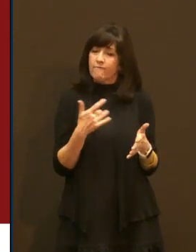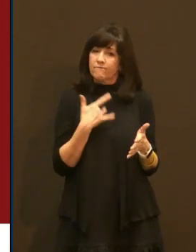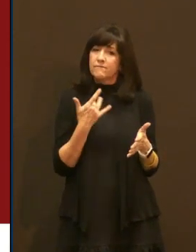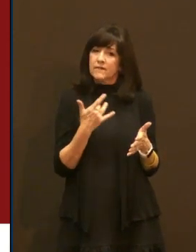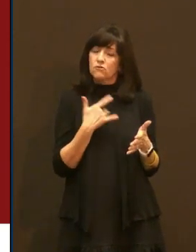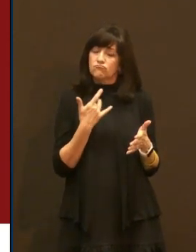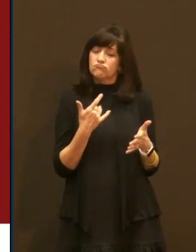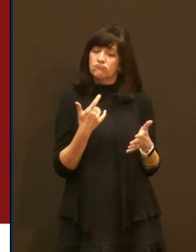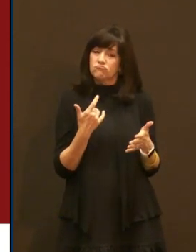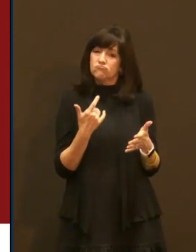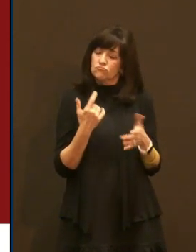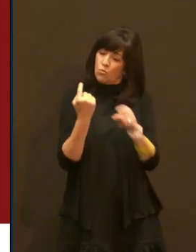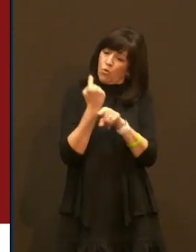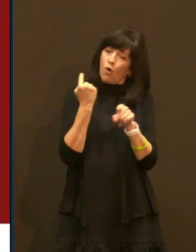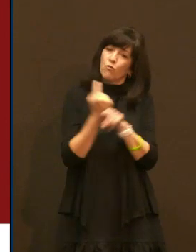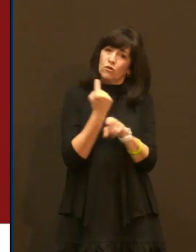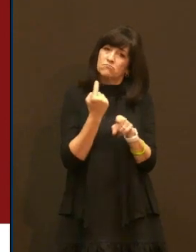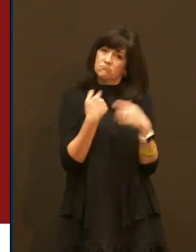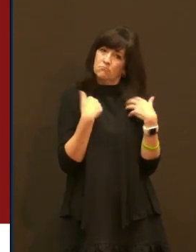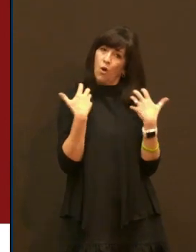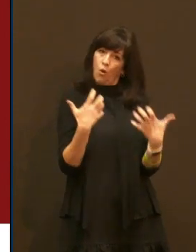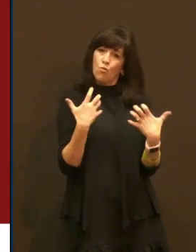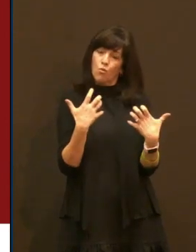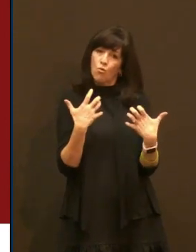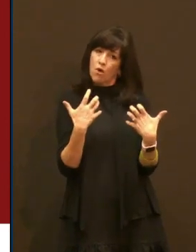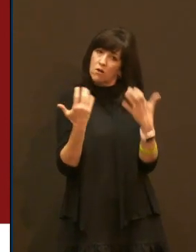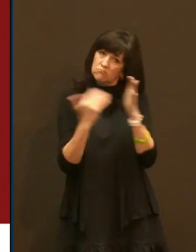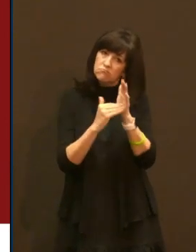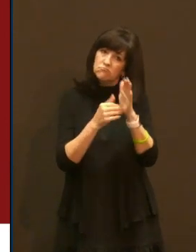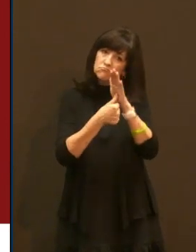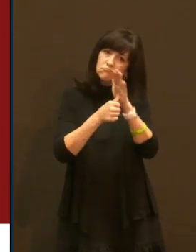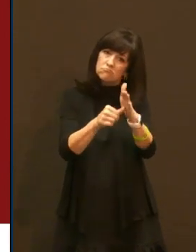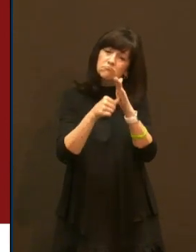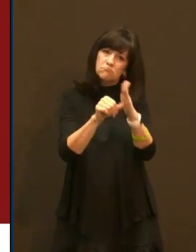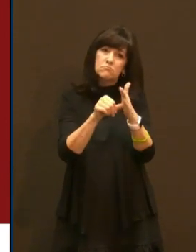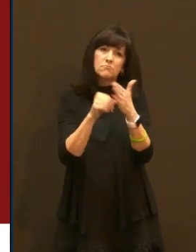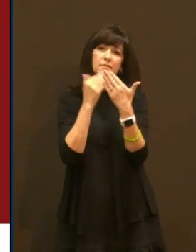thank all Delawareans for pitching in.